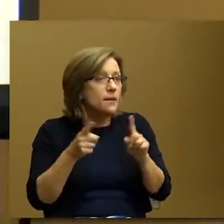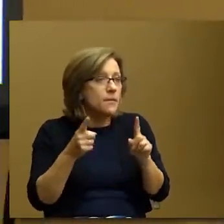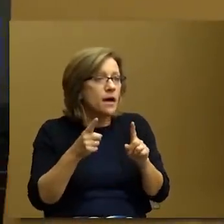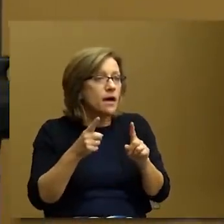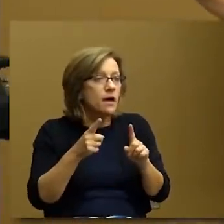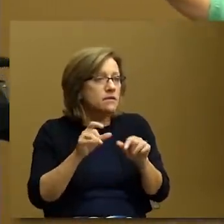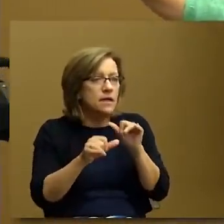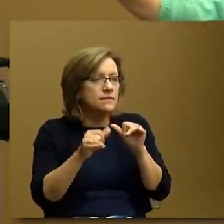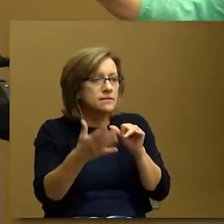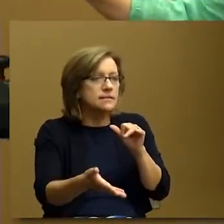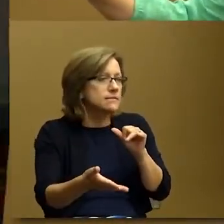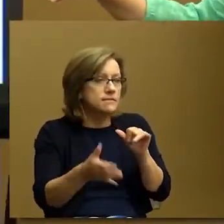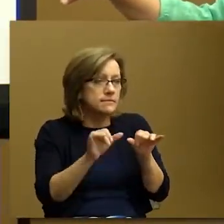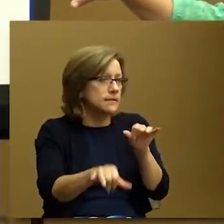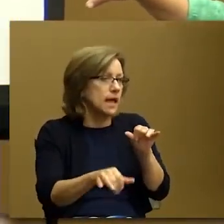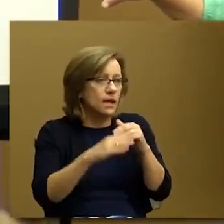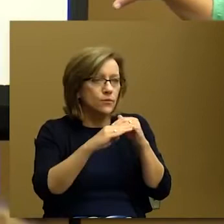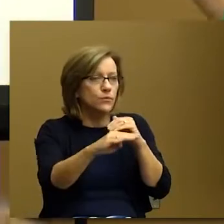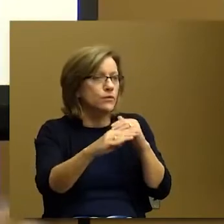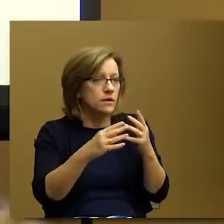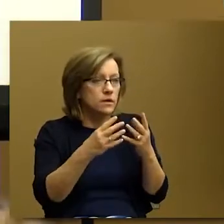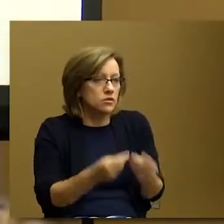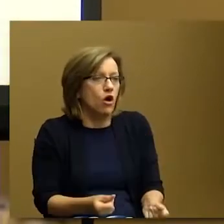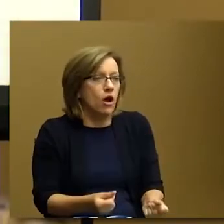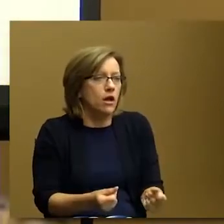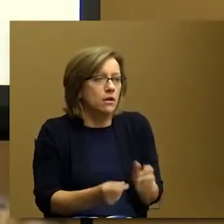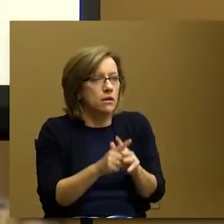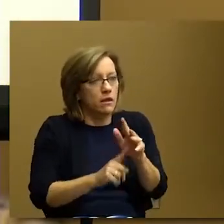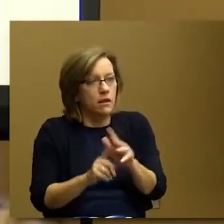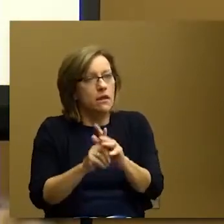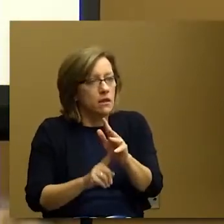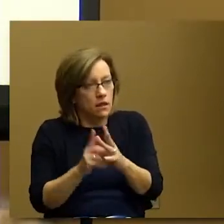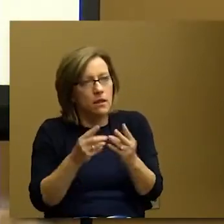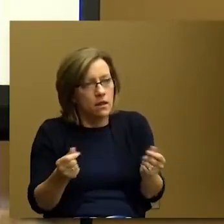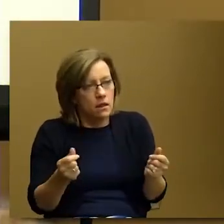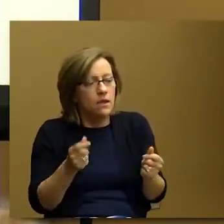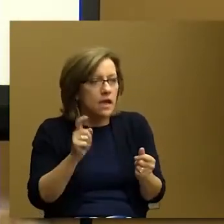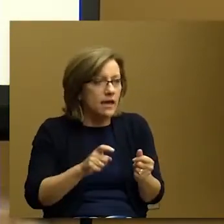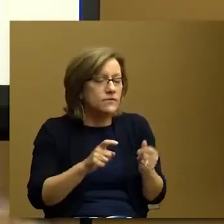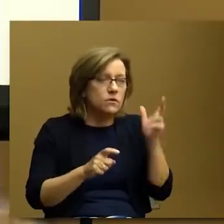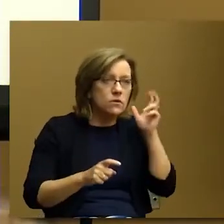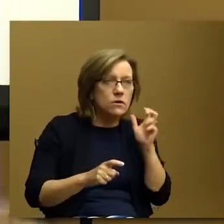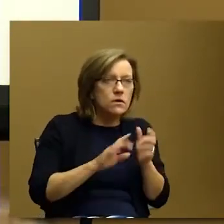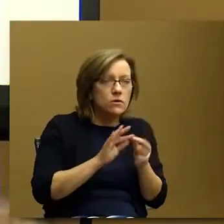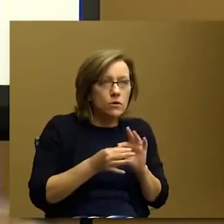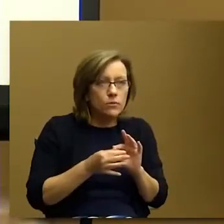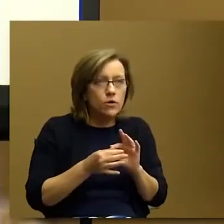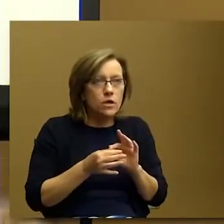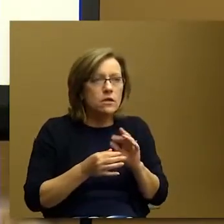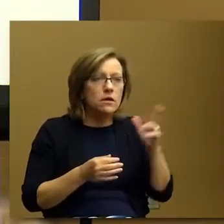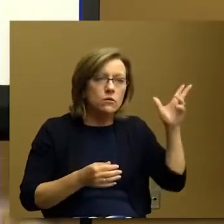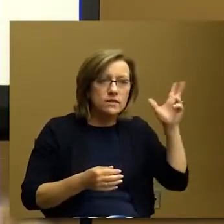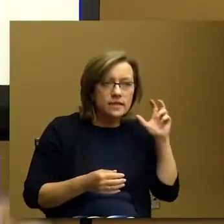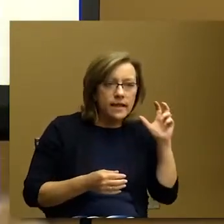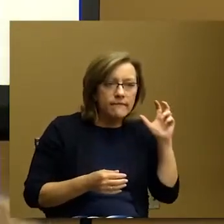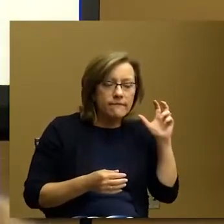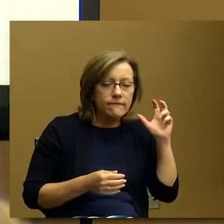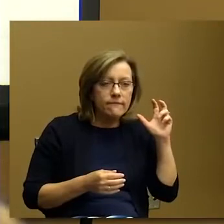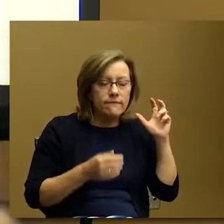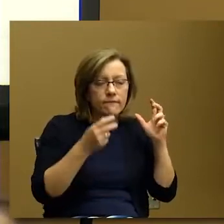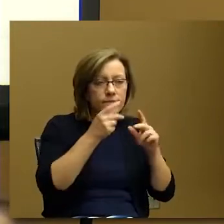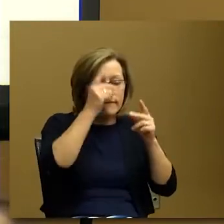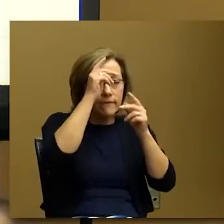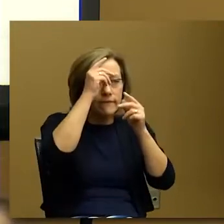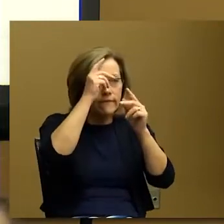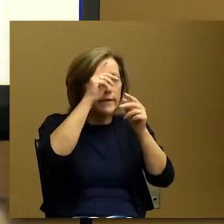doesn't stay there. It leaves. So they've got to interpret it, they've got to receive it and figure